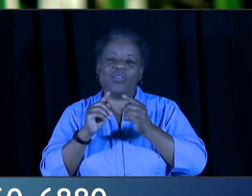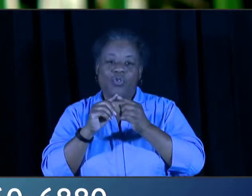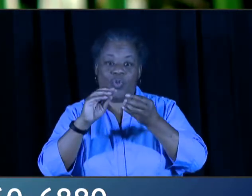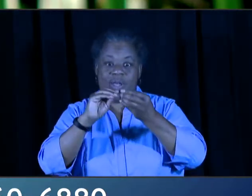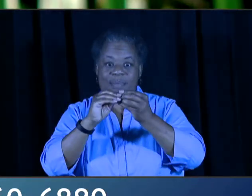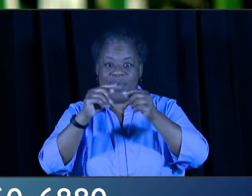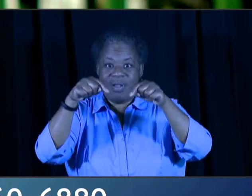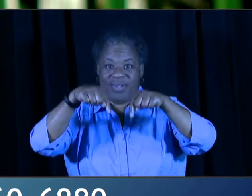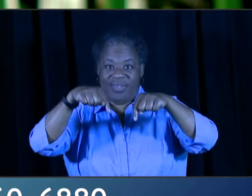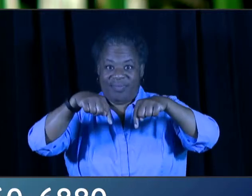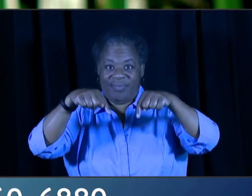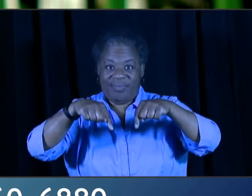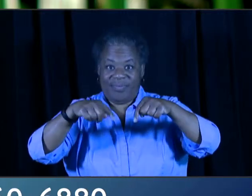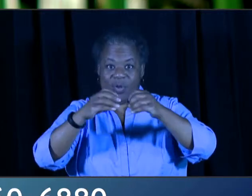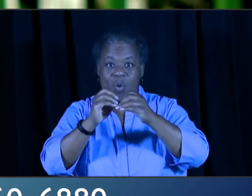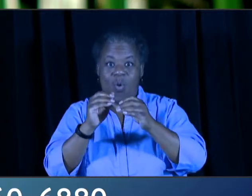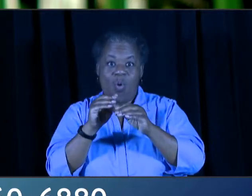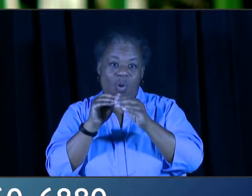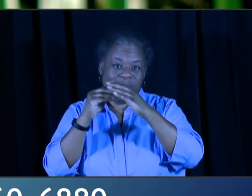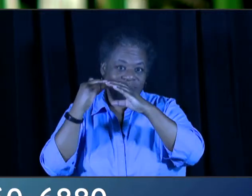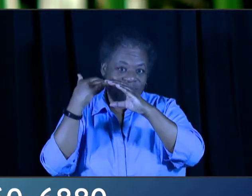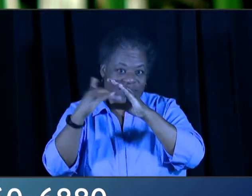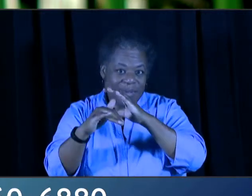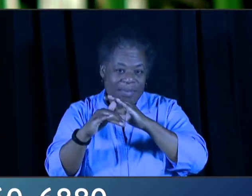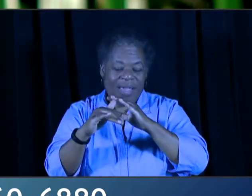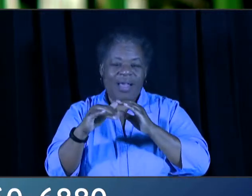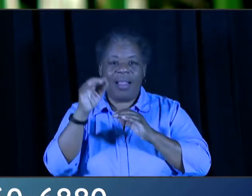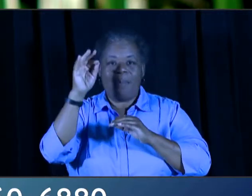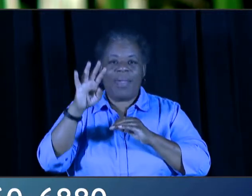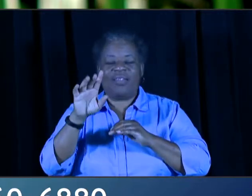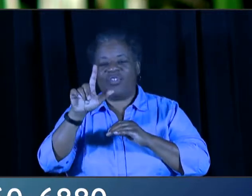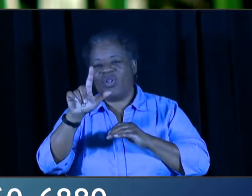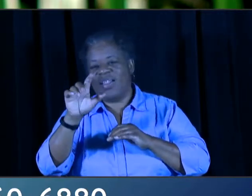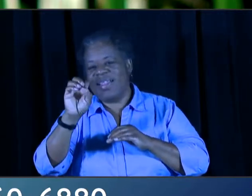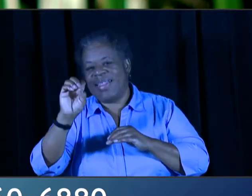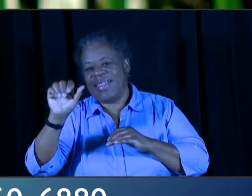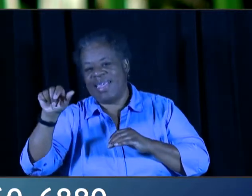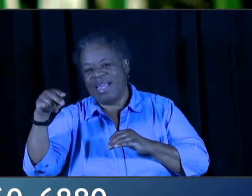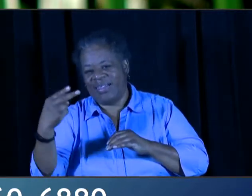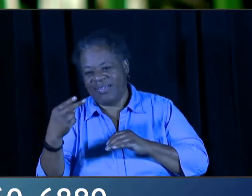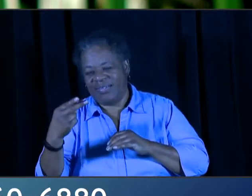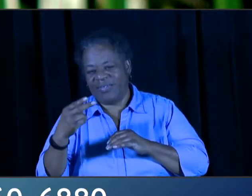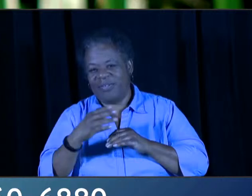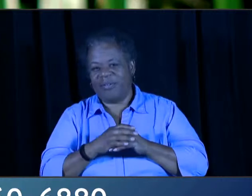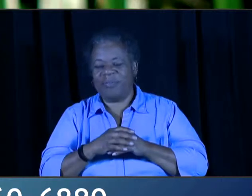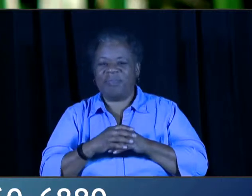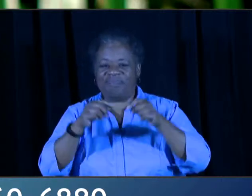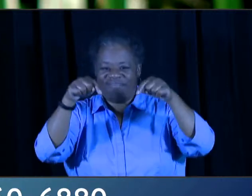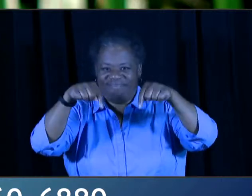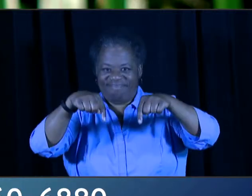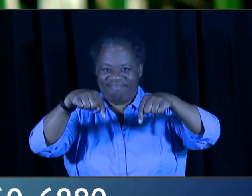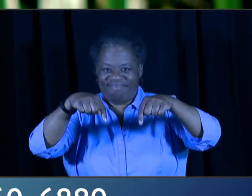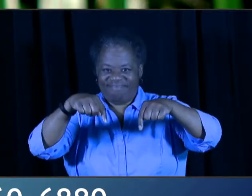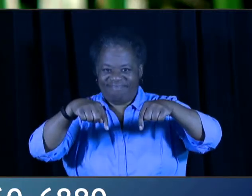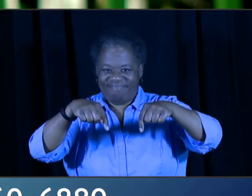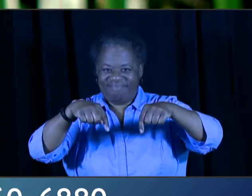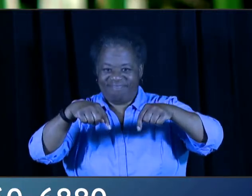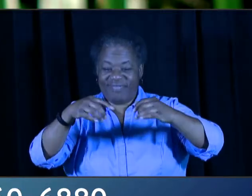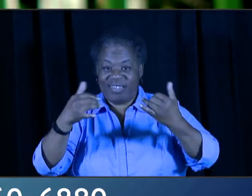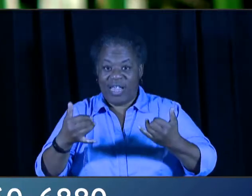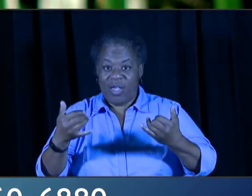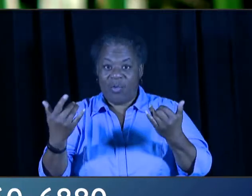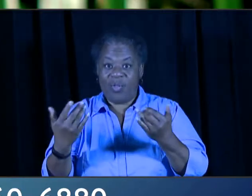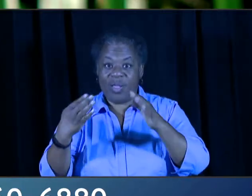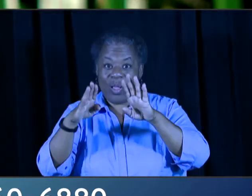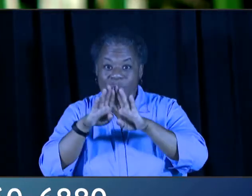781-460-6880, or you can send an email to Pastor Leah at lknight@grace.org. As we close, I'd love to leave